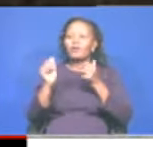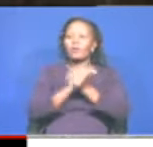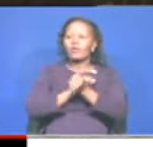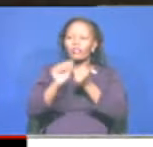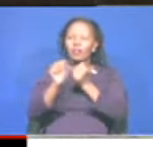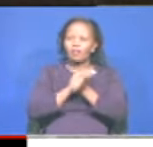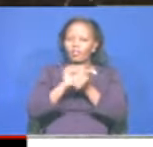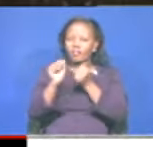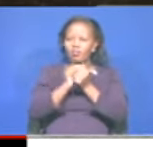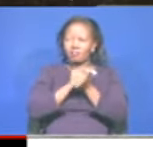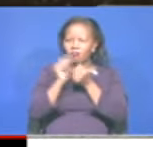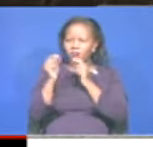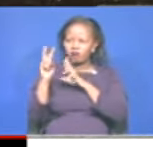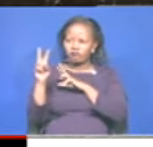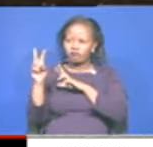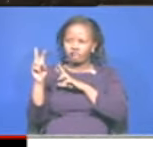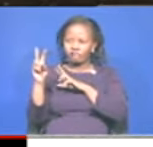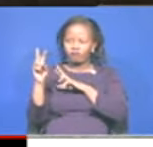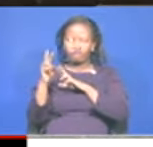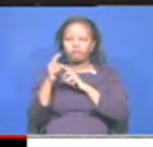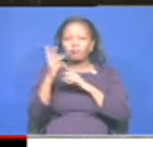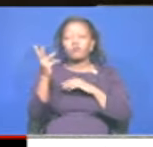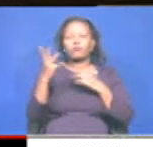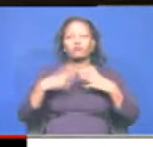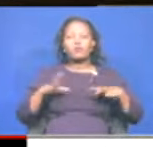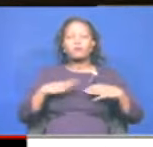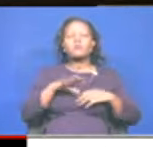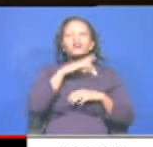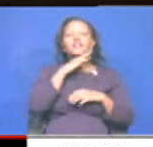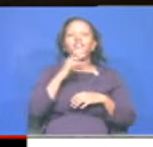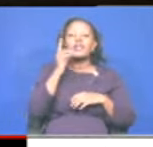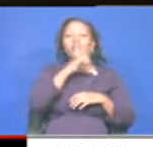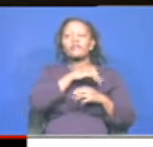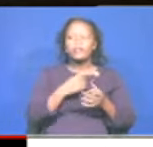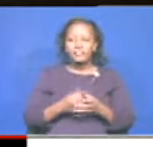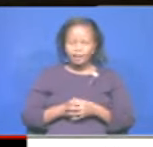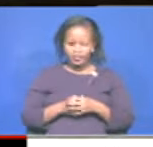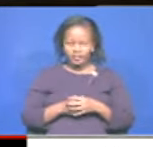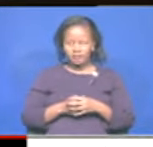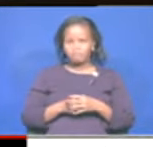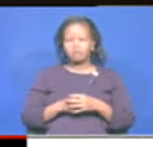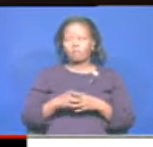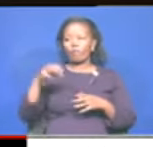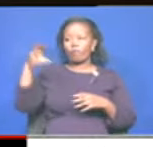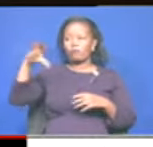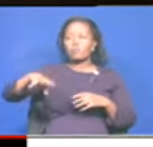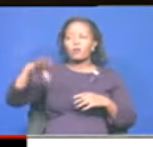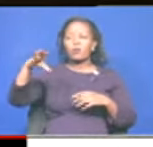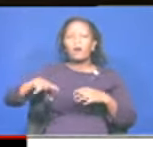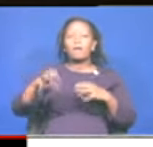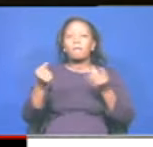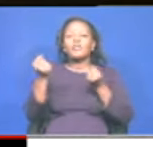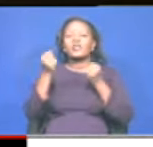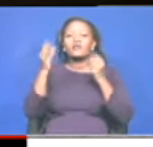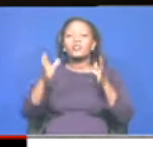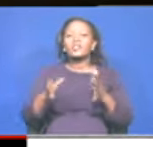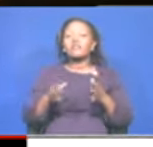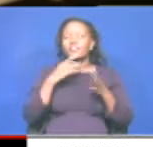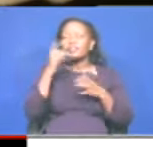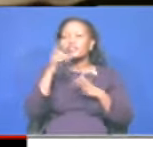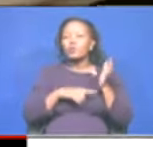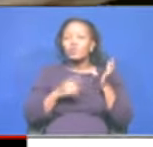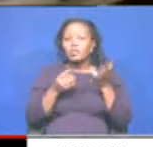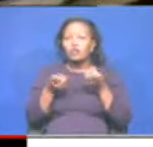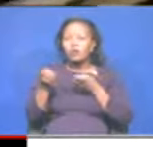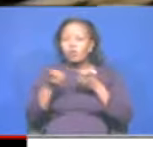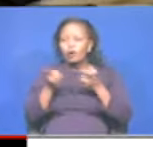accident that claimed the lives of four people. According to Joy from Agira, the matatu driver, he lost control while swerving to